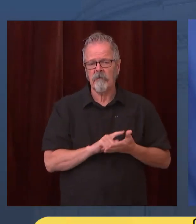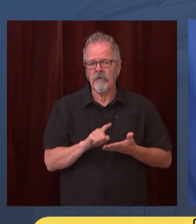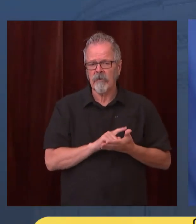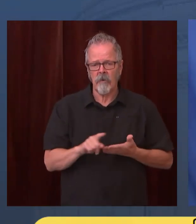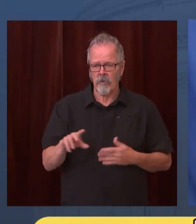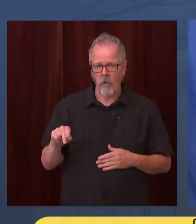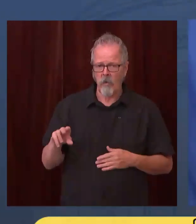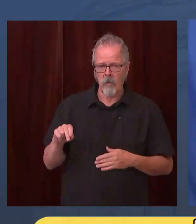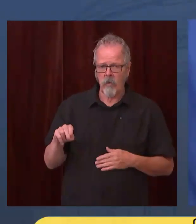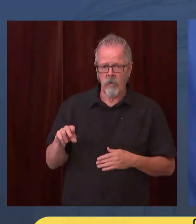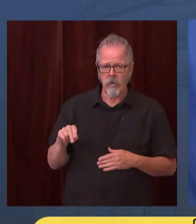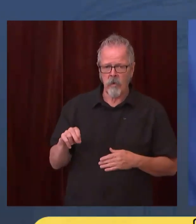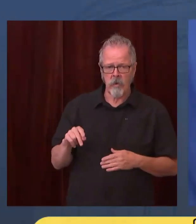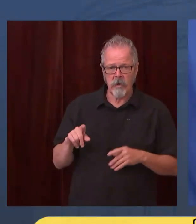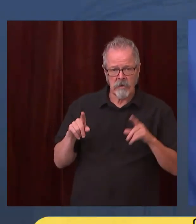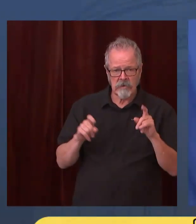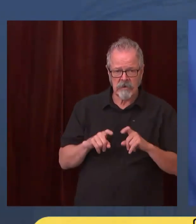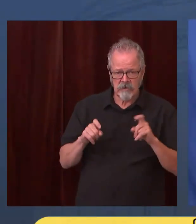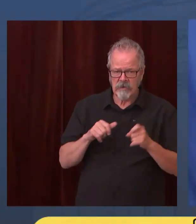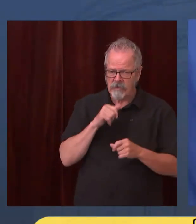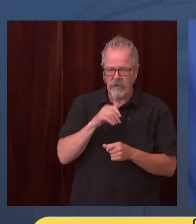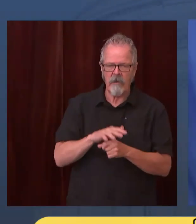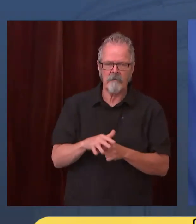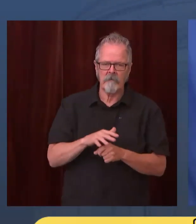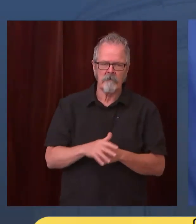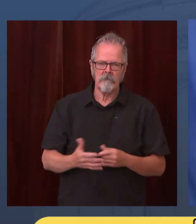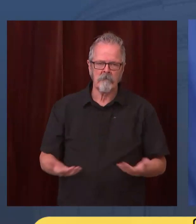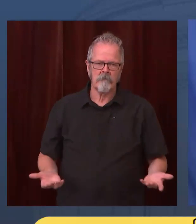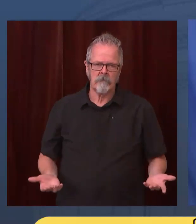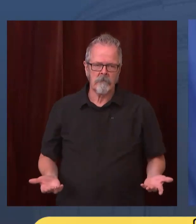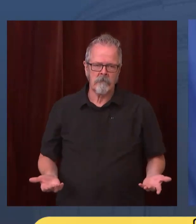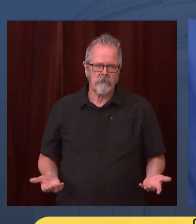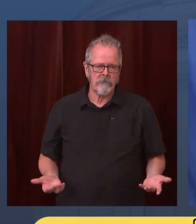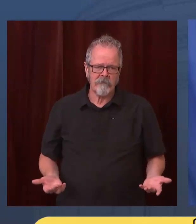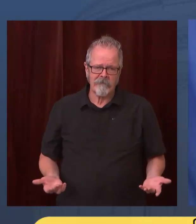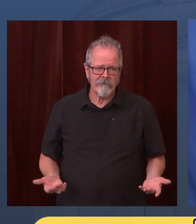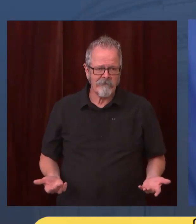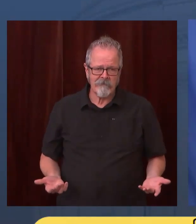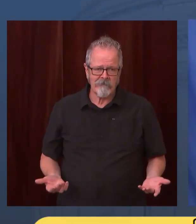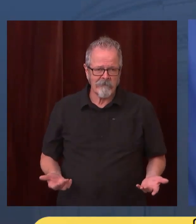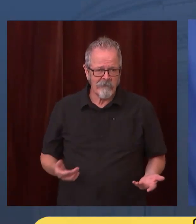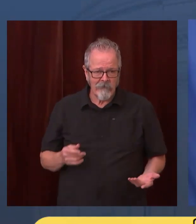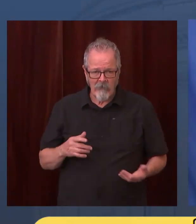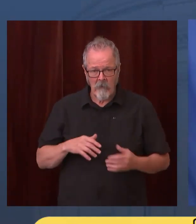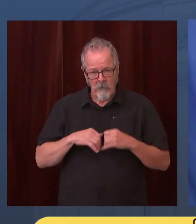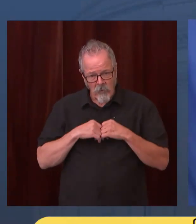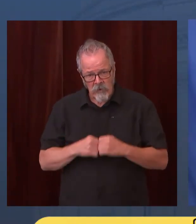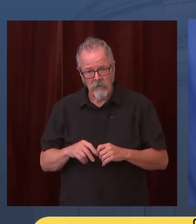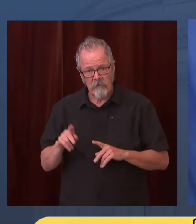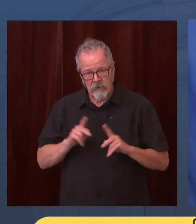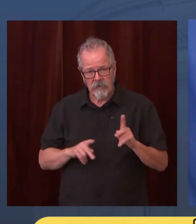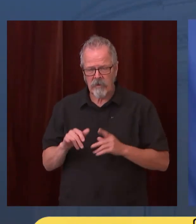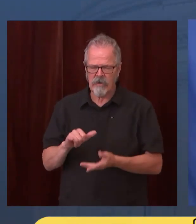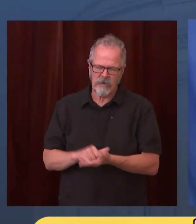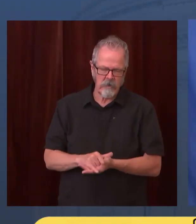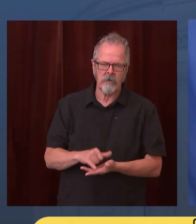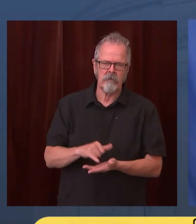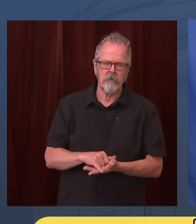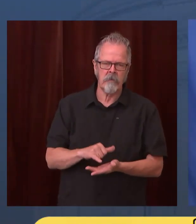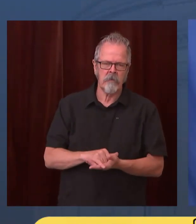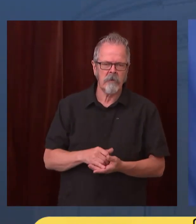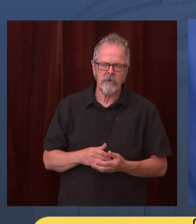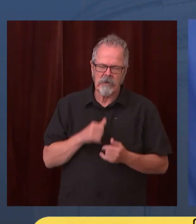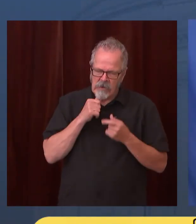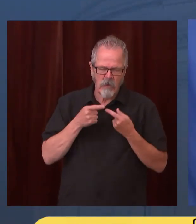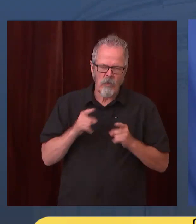they are inadequate to protect our people, our citizens, and our co-workers. They simply don't work adequately.